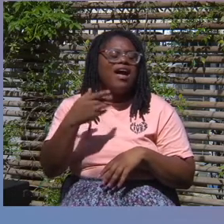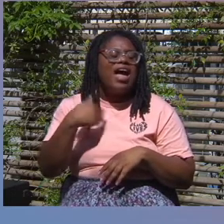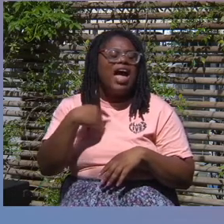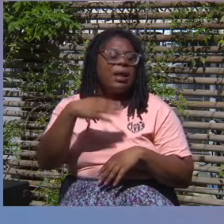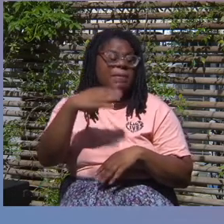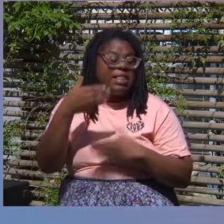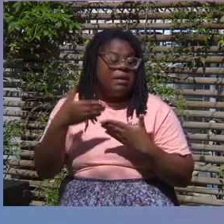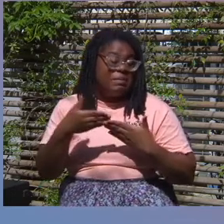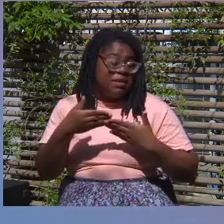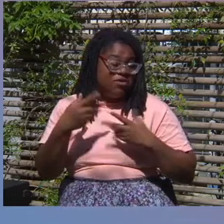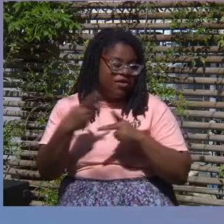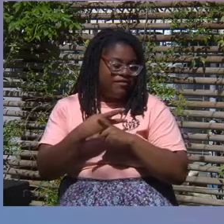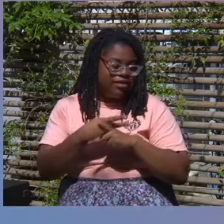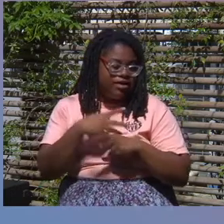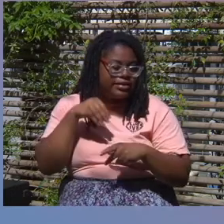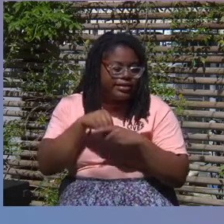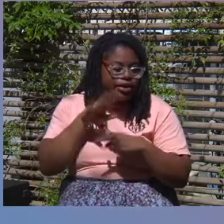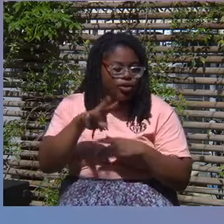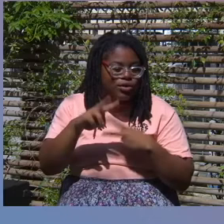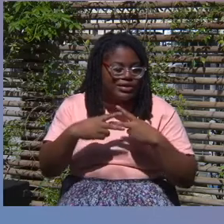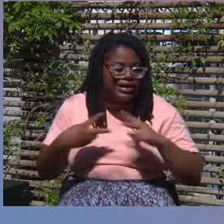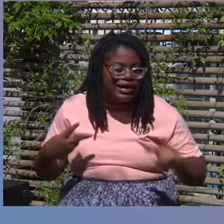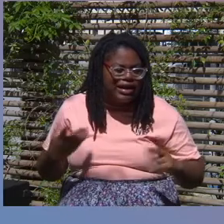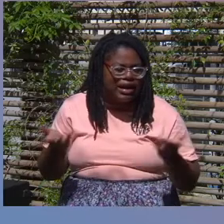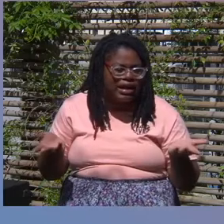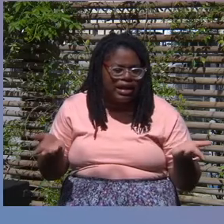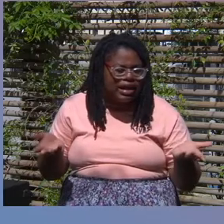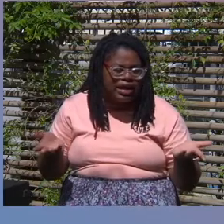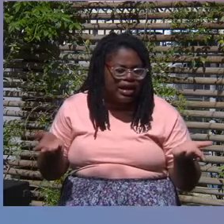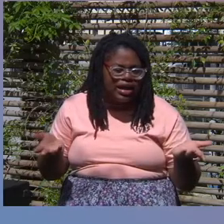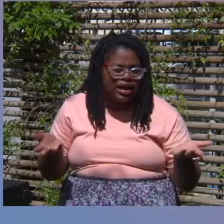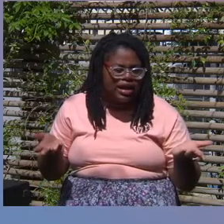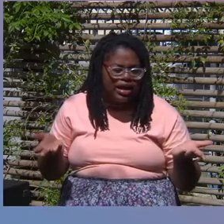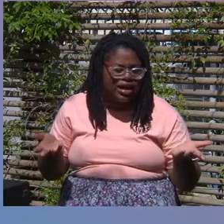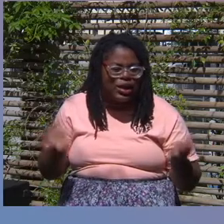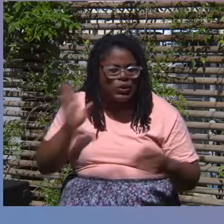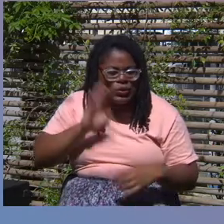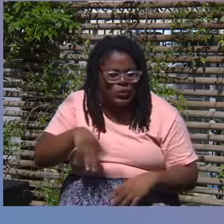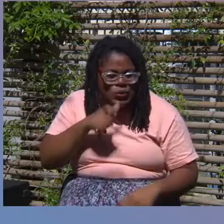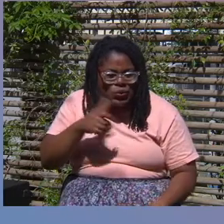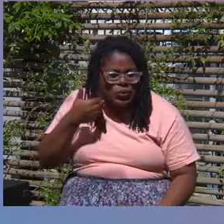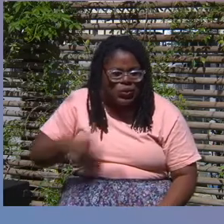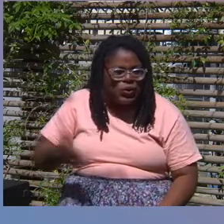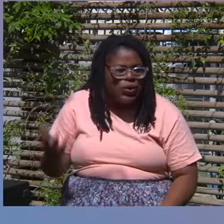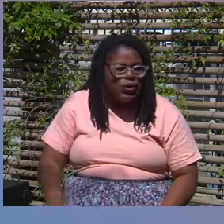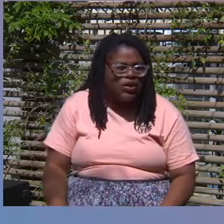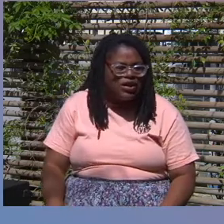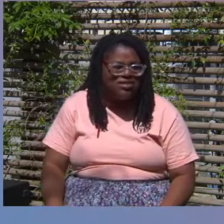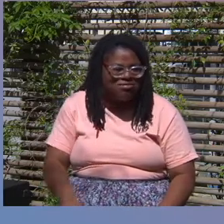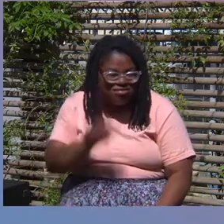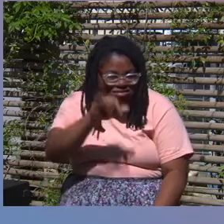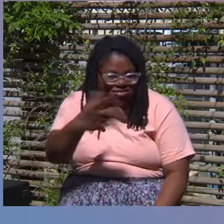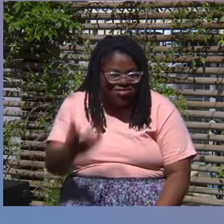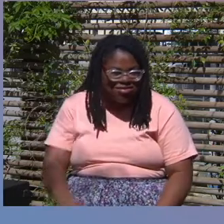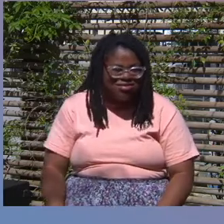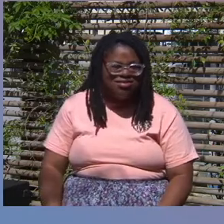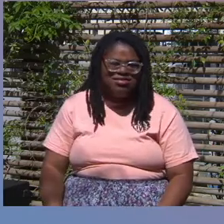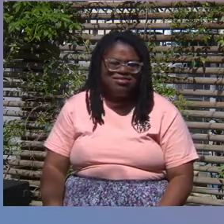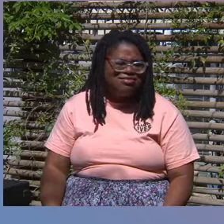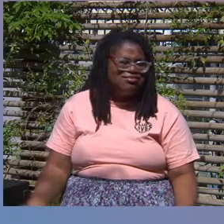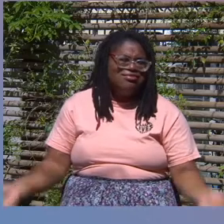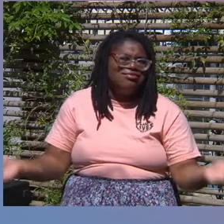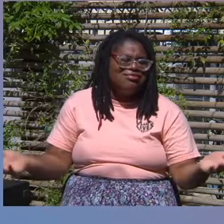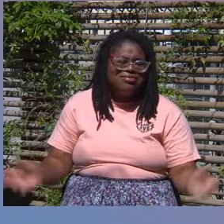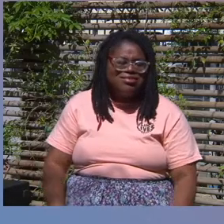figure it out. Yeah. It's in your DNA. Like, you know where you are. You are on the continent. That's how it happens. You